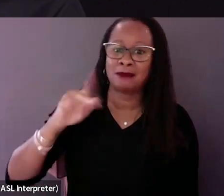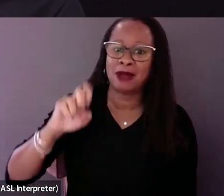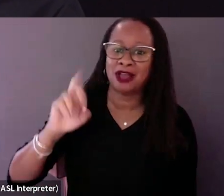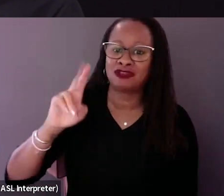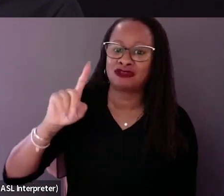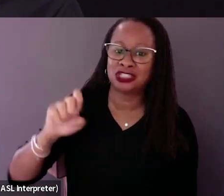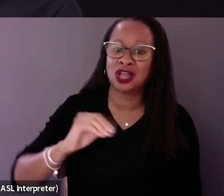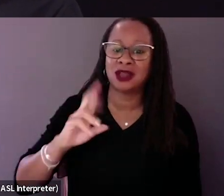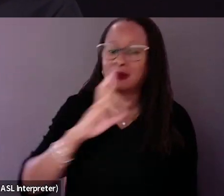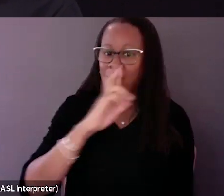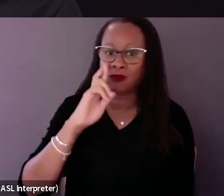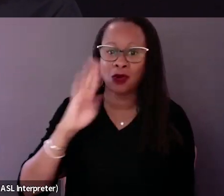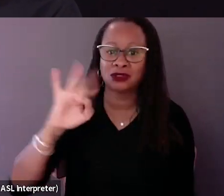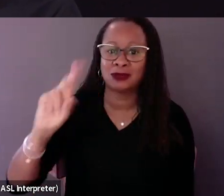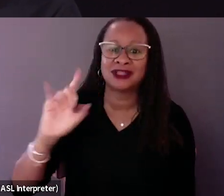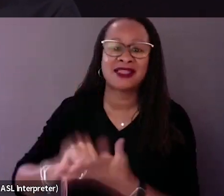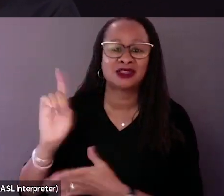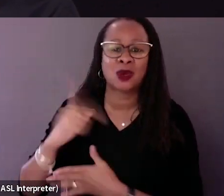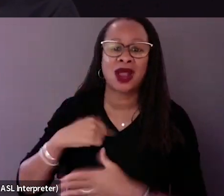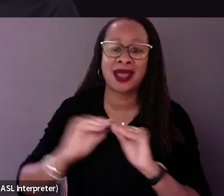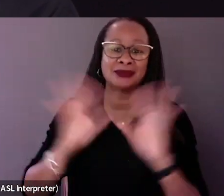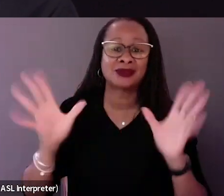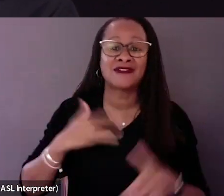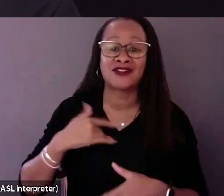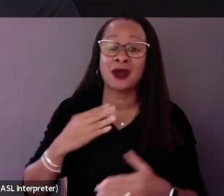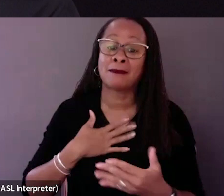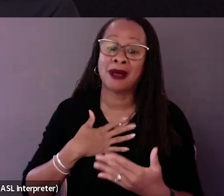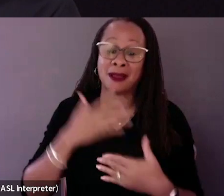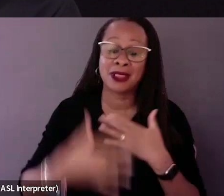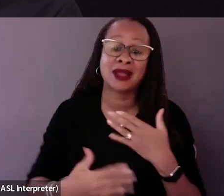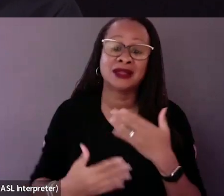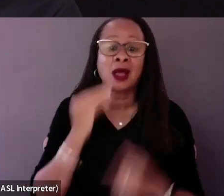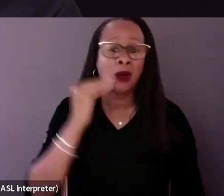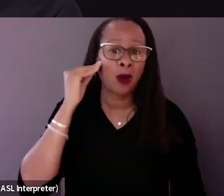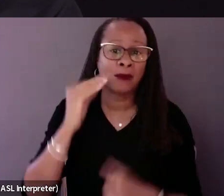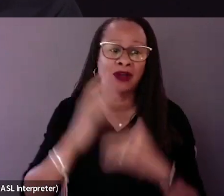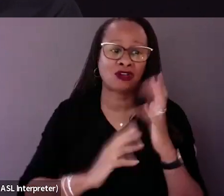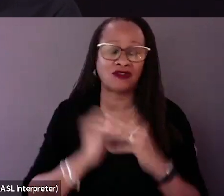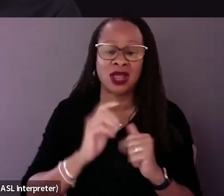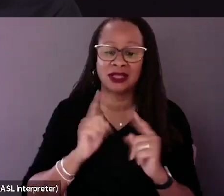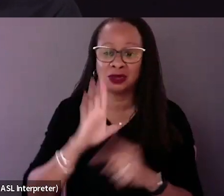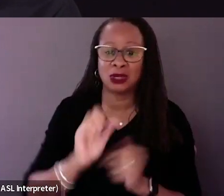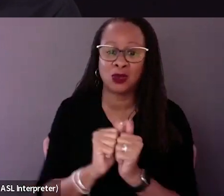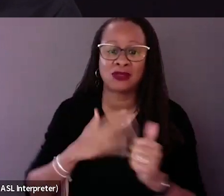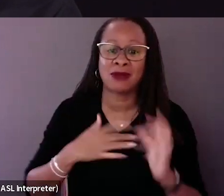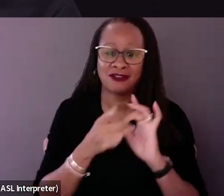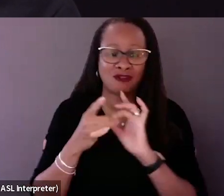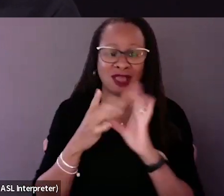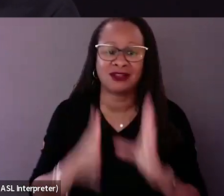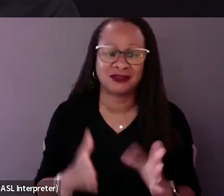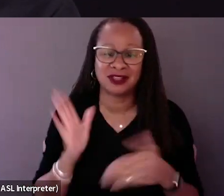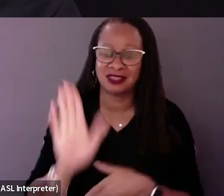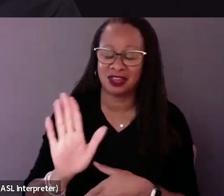I definitely feel my blood is most at home. And to be amongst my relatives there,